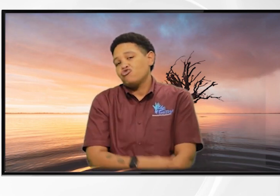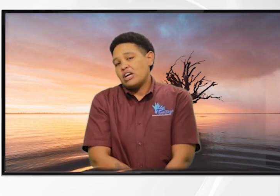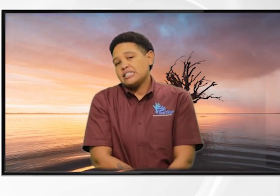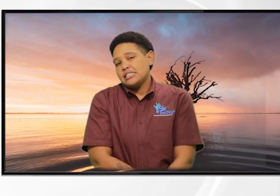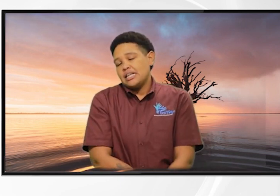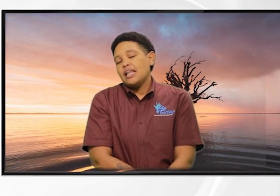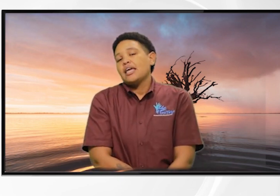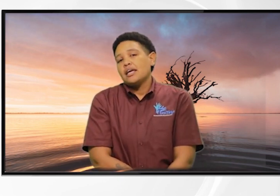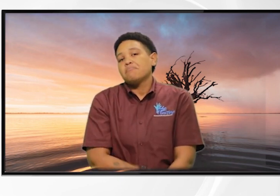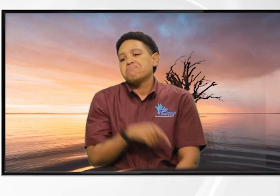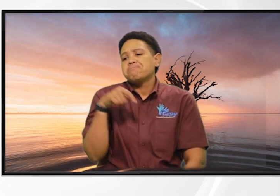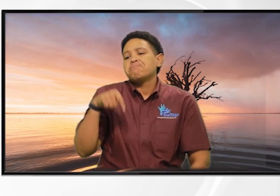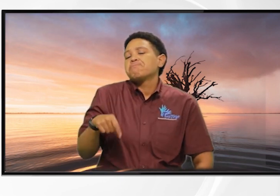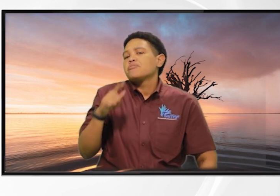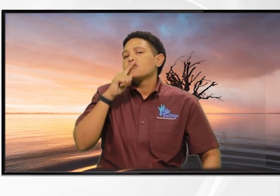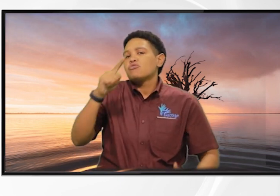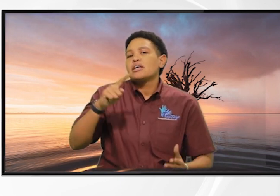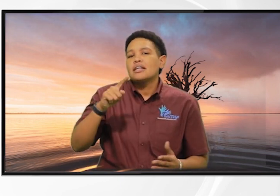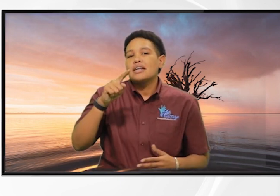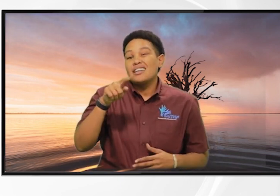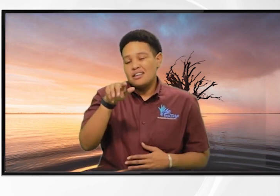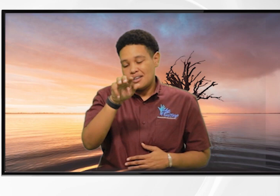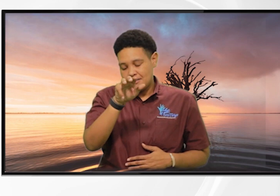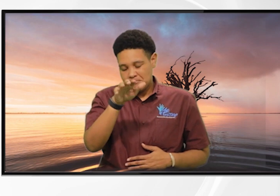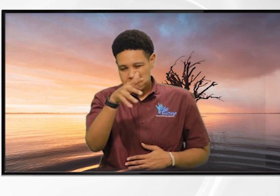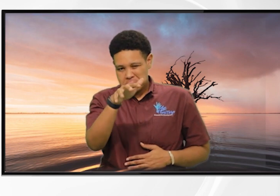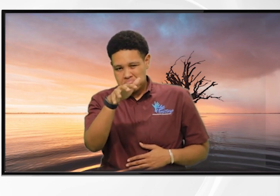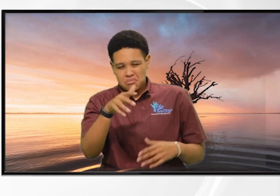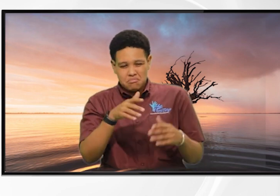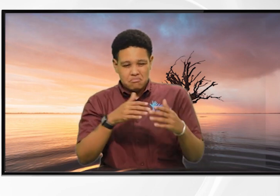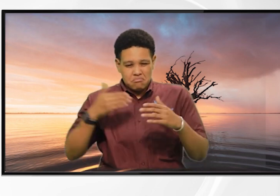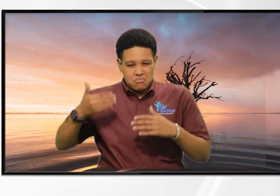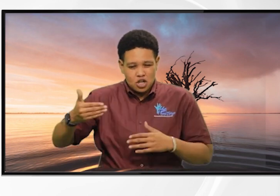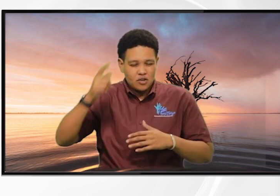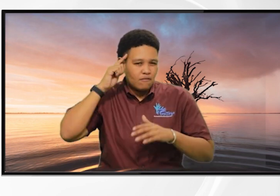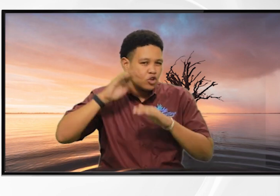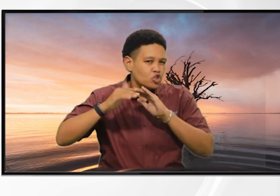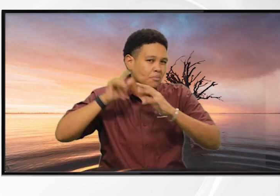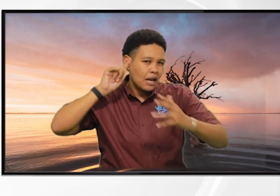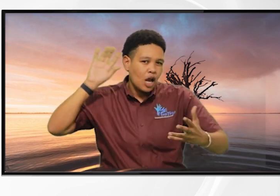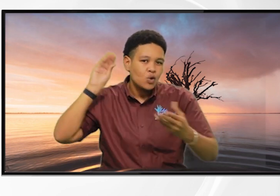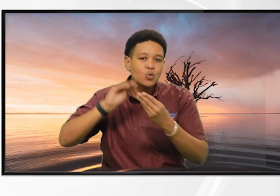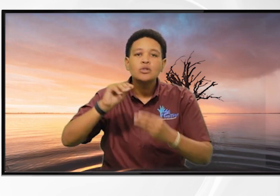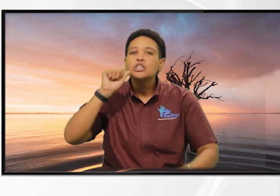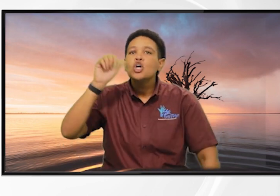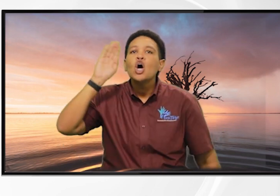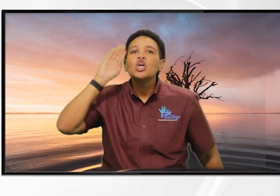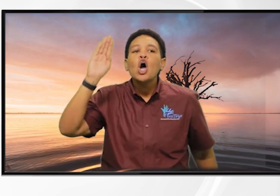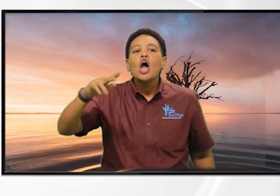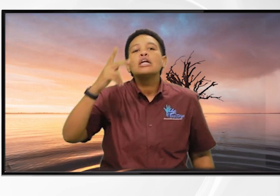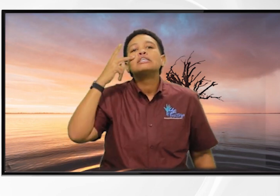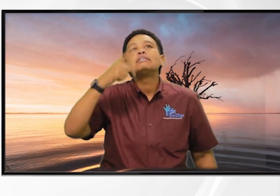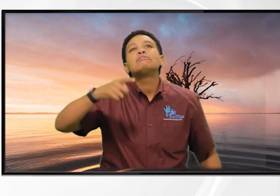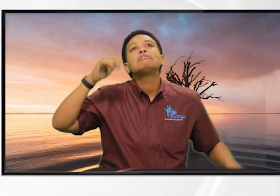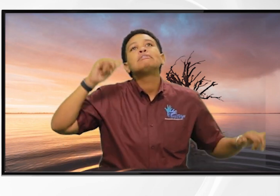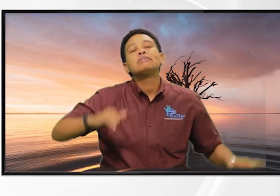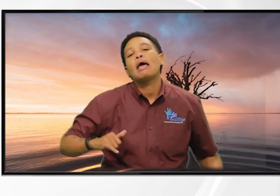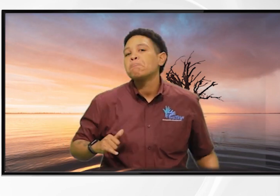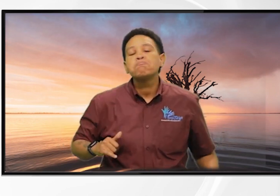Interestingly though, this is the mean pattern for Jamaica as a whole. Not everywhere sees this